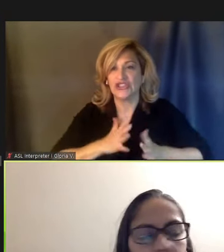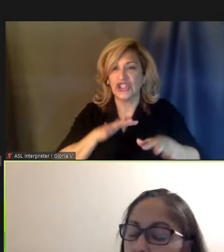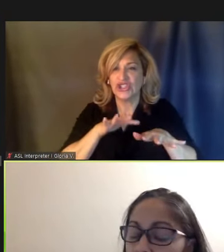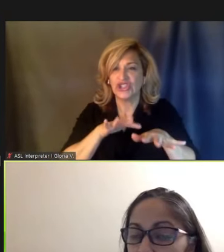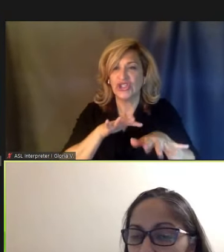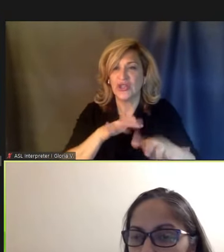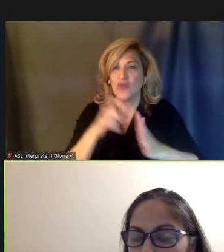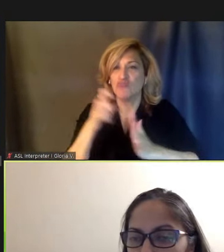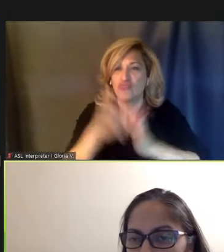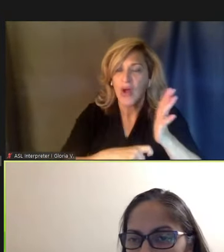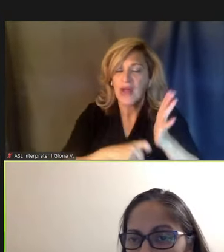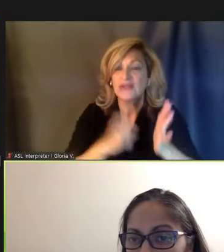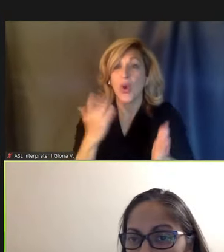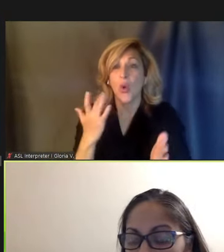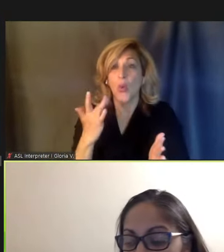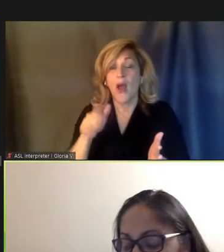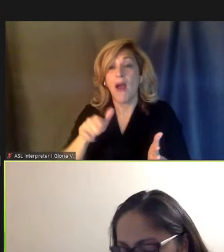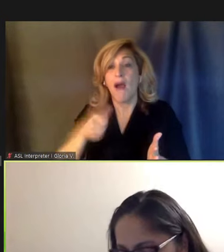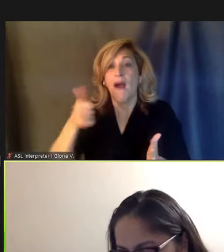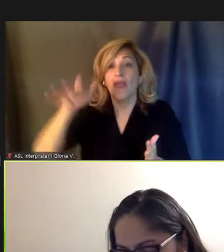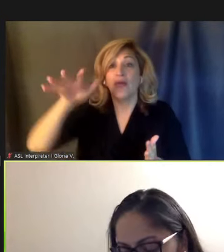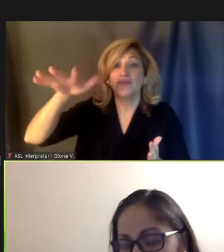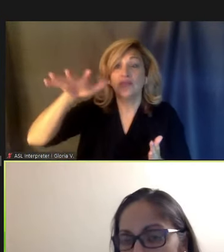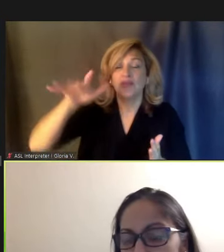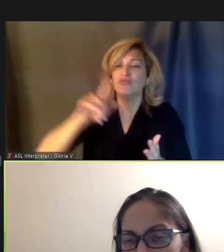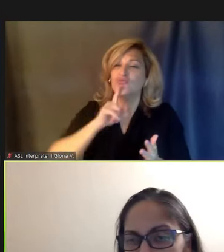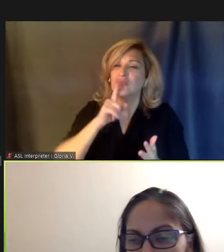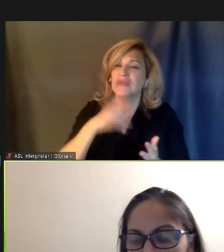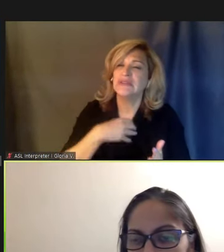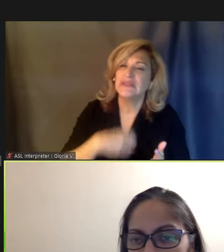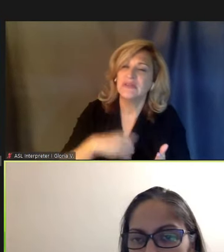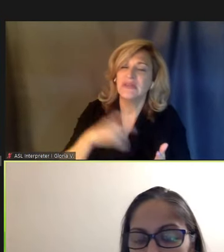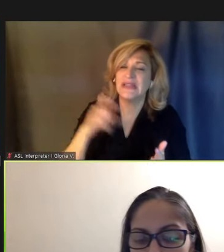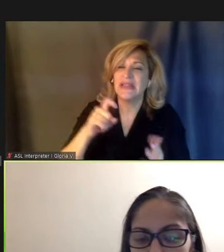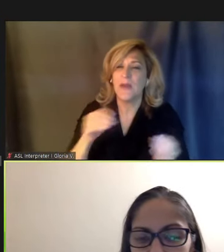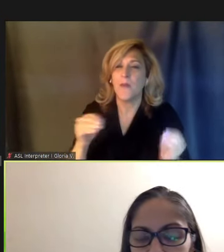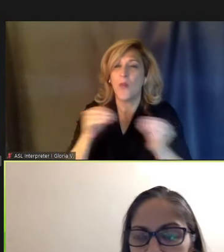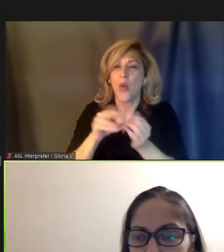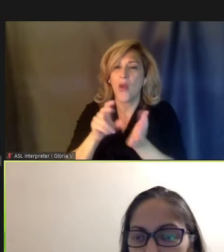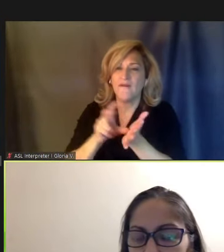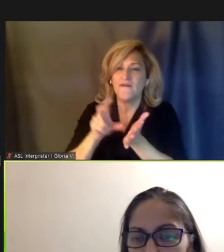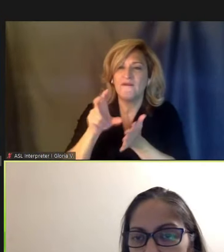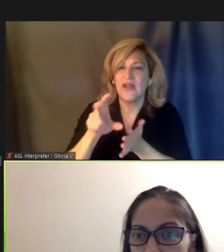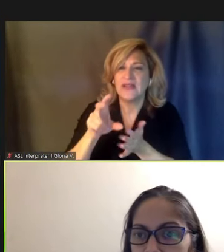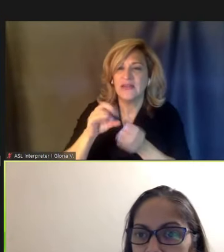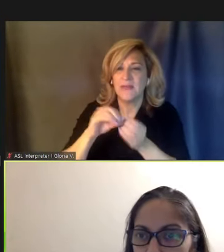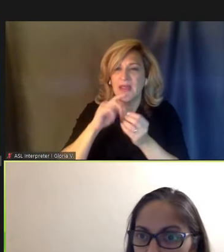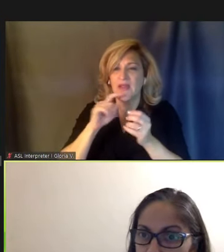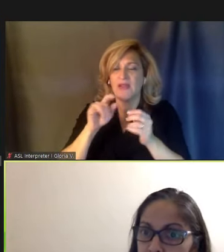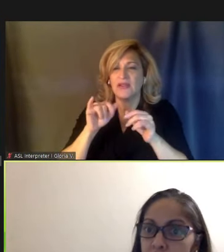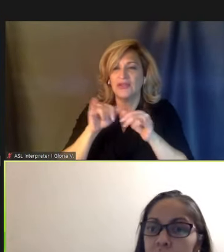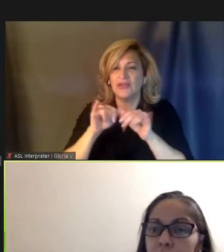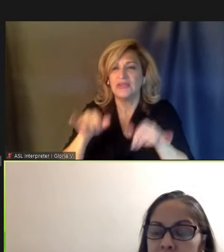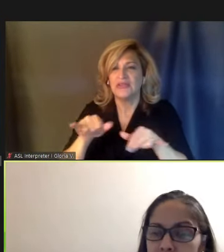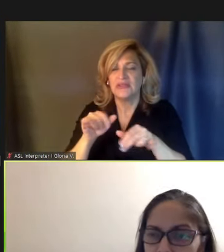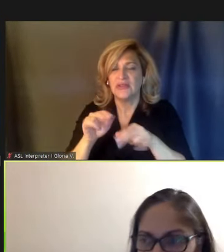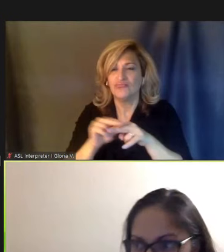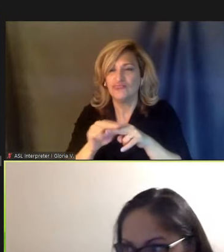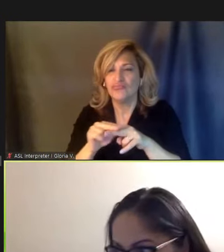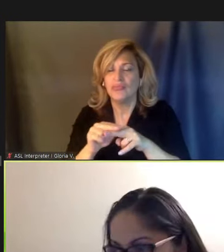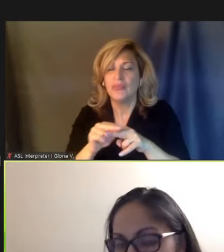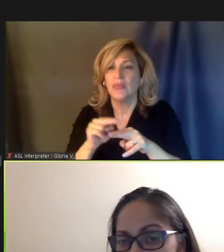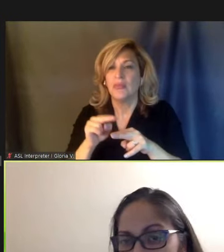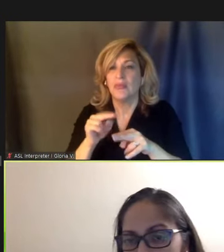because the outer boroughs desperately need more investment in their transit system, as COVID was able